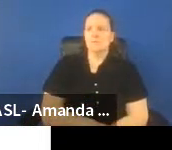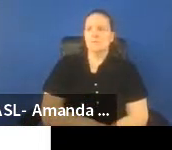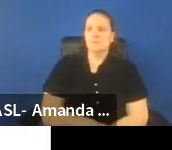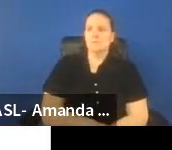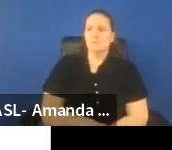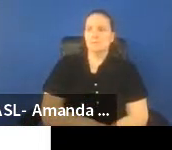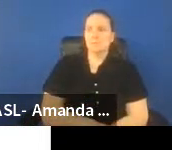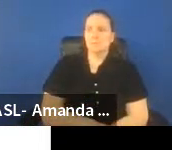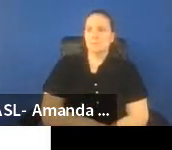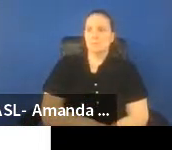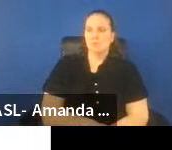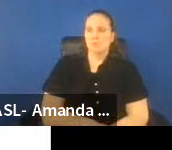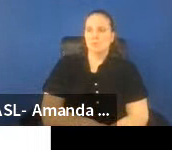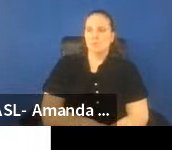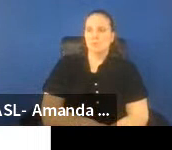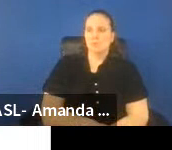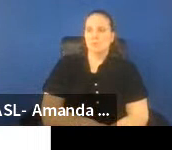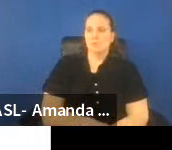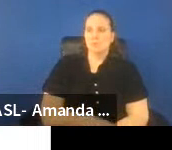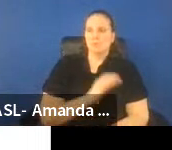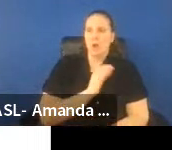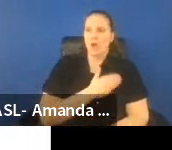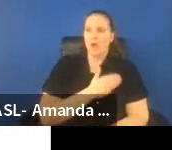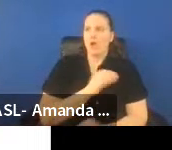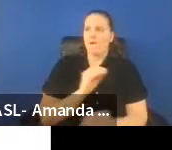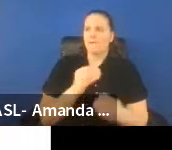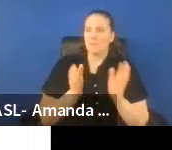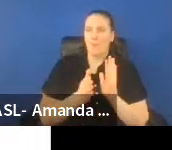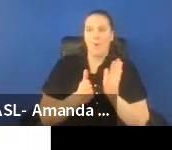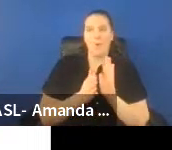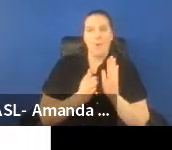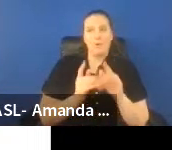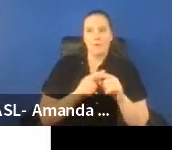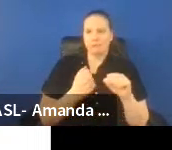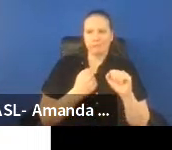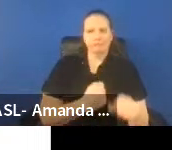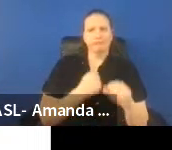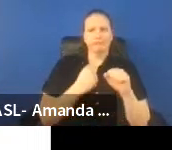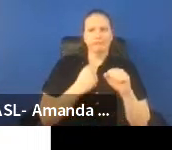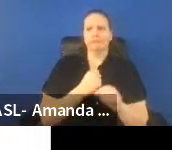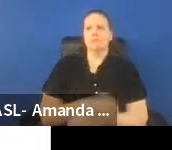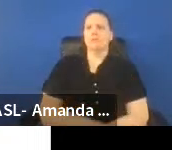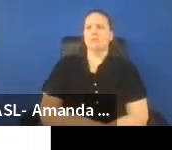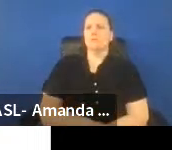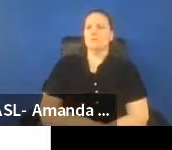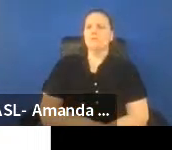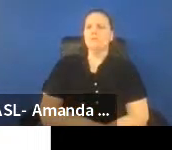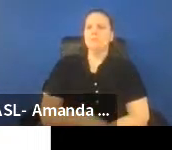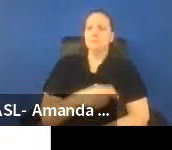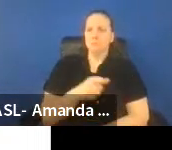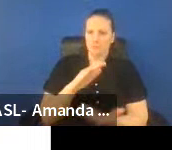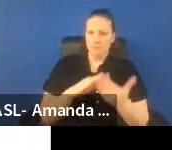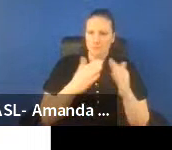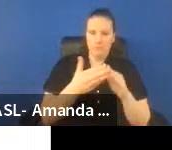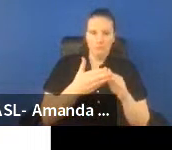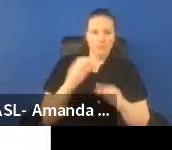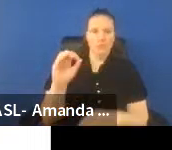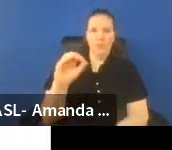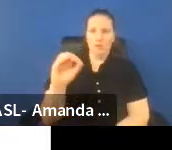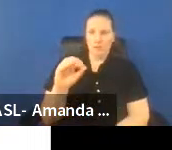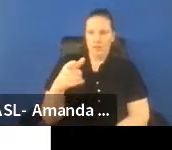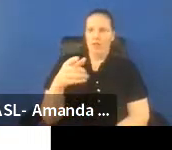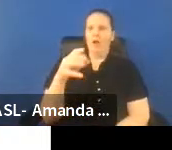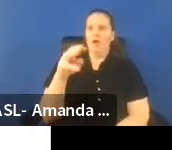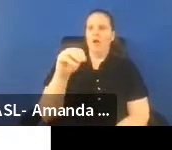So our office is small but mighty. There is the city ombudsman, who is Margie